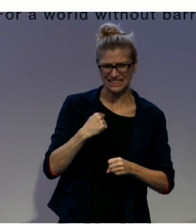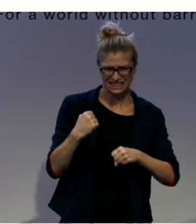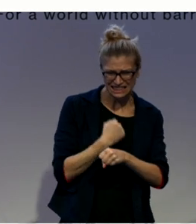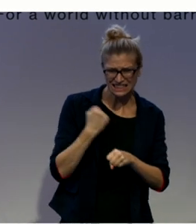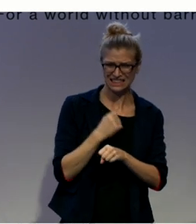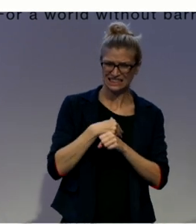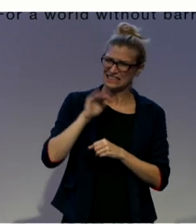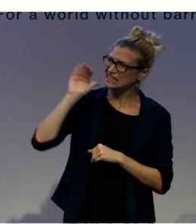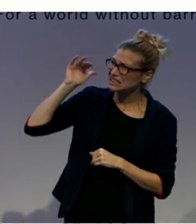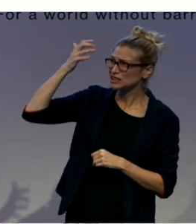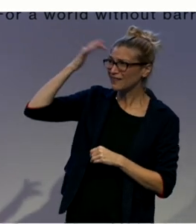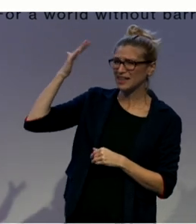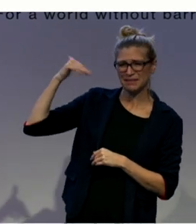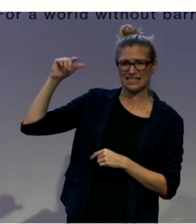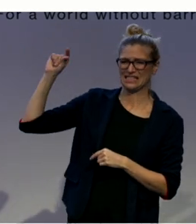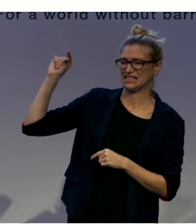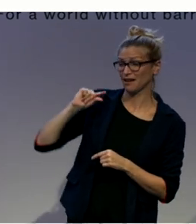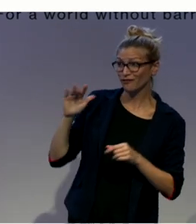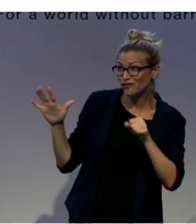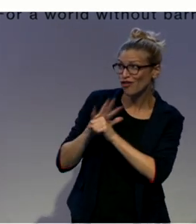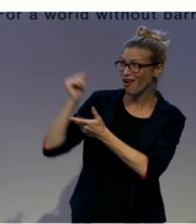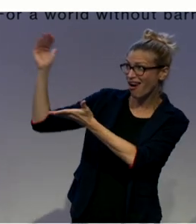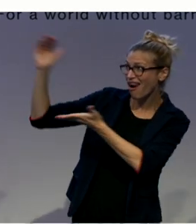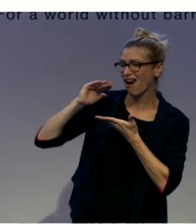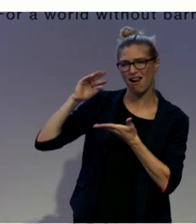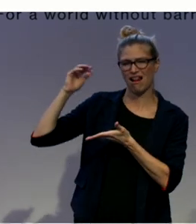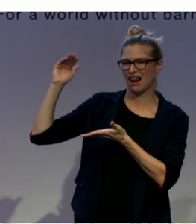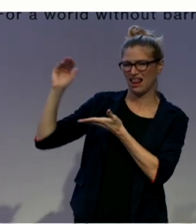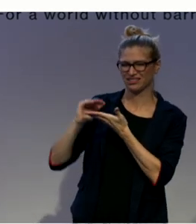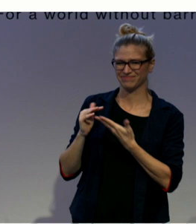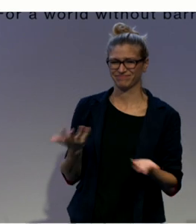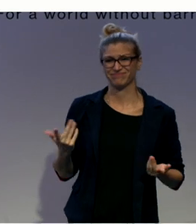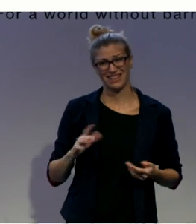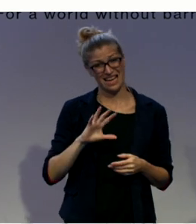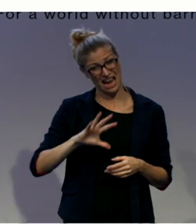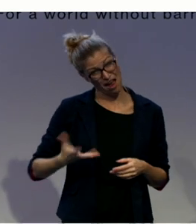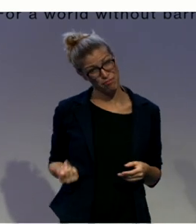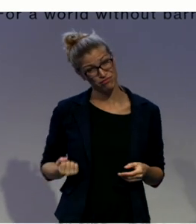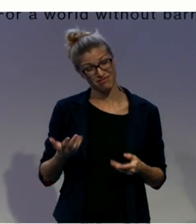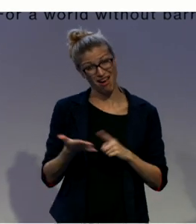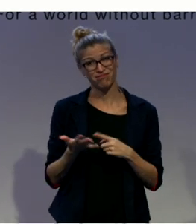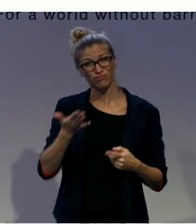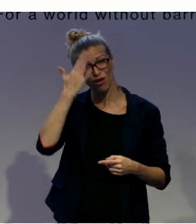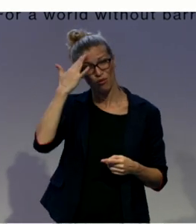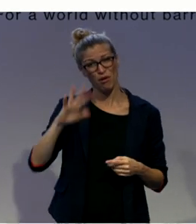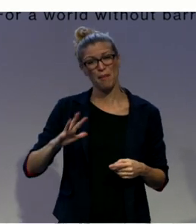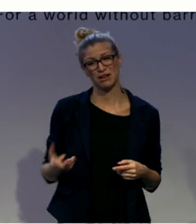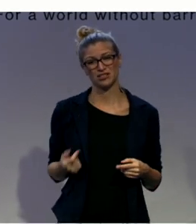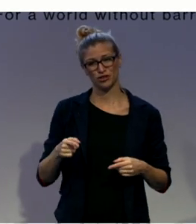limited. As you know, Cambodia is a developing country, so now we don't have any personal assistance systems